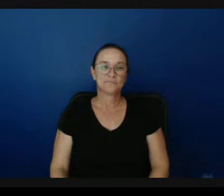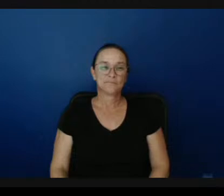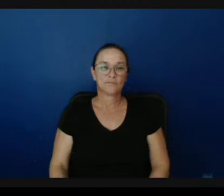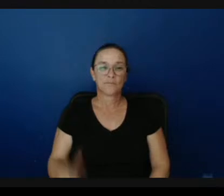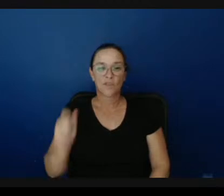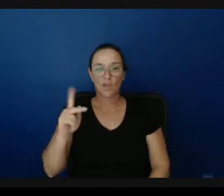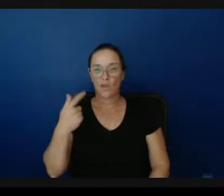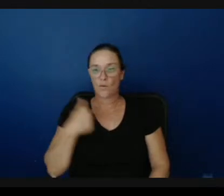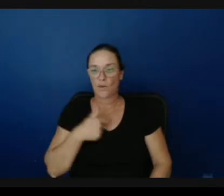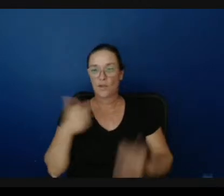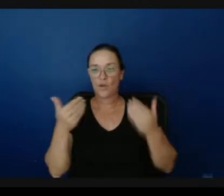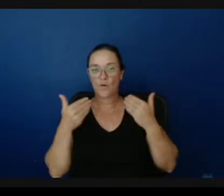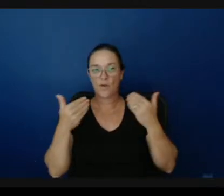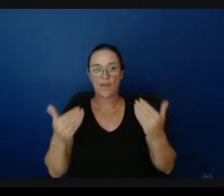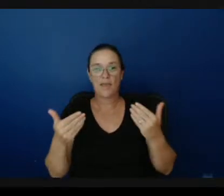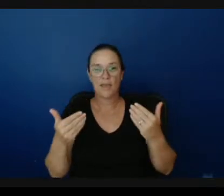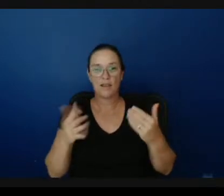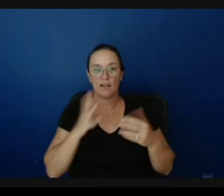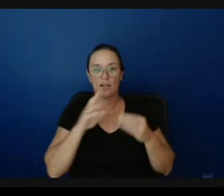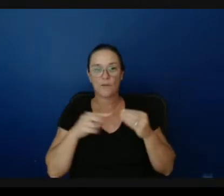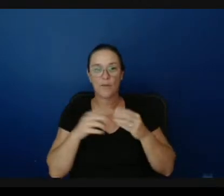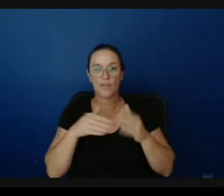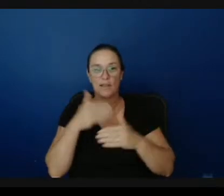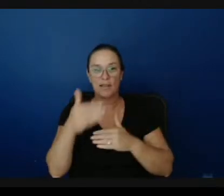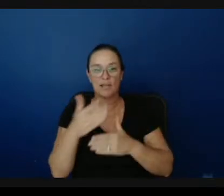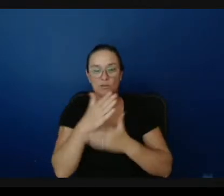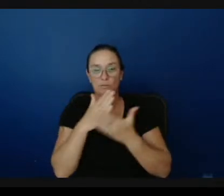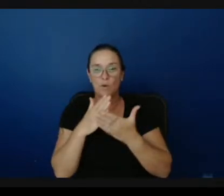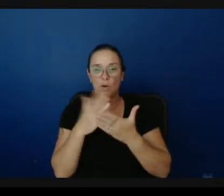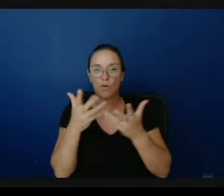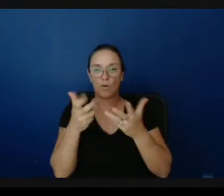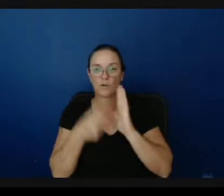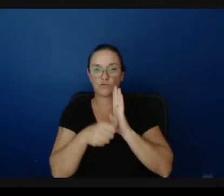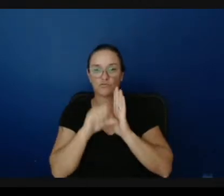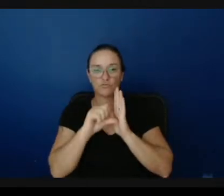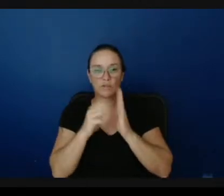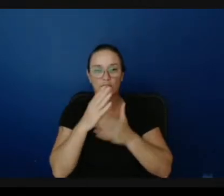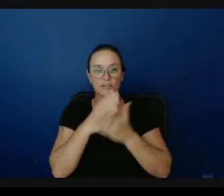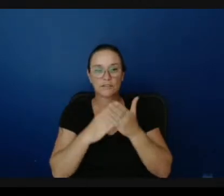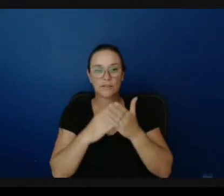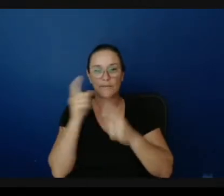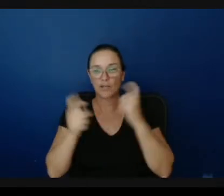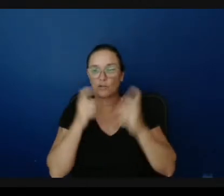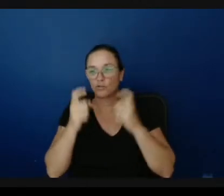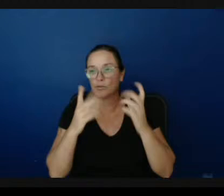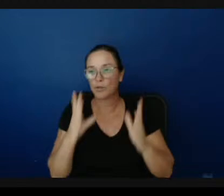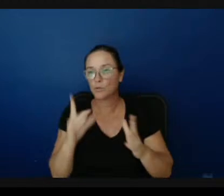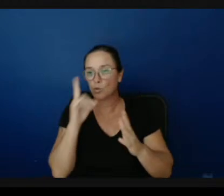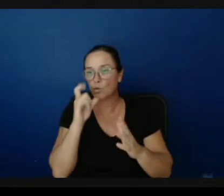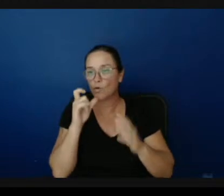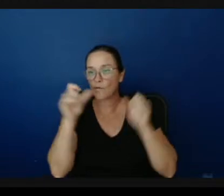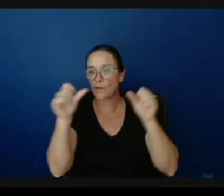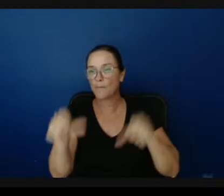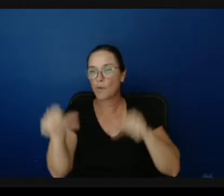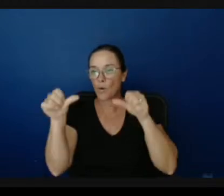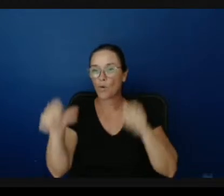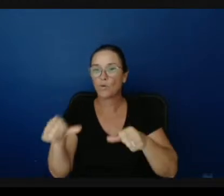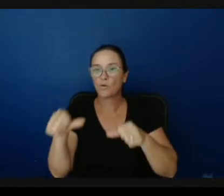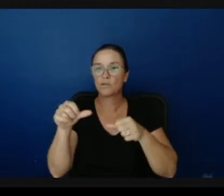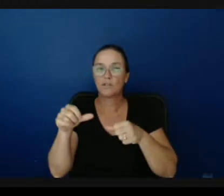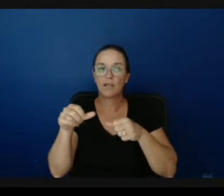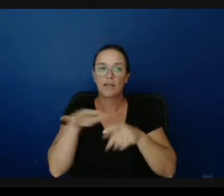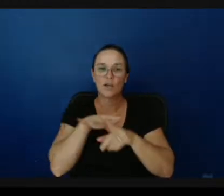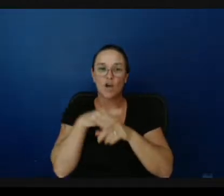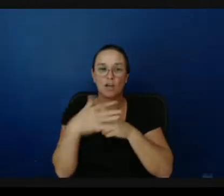ahead and go into the next segment, which we want to highlight some of the contributors that have been posting content to